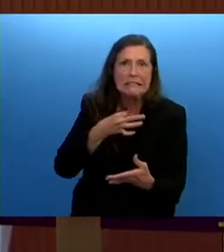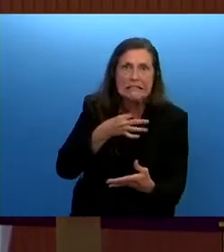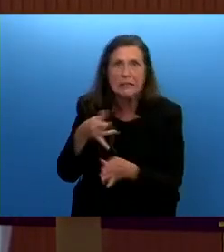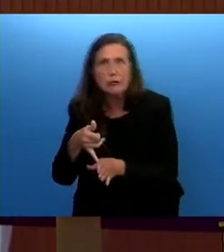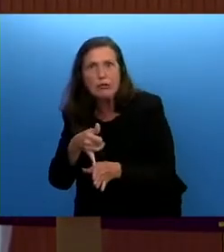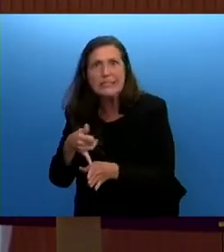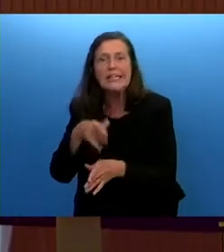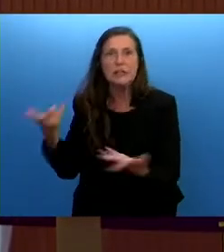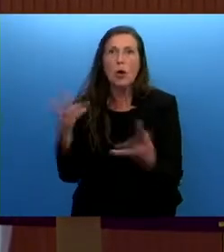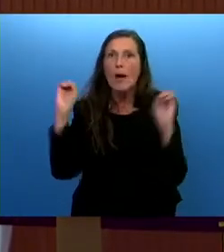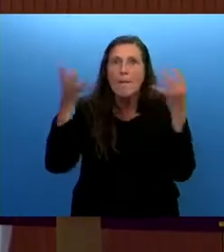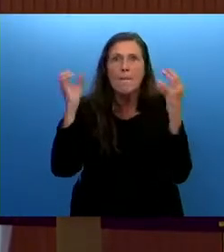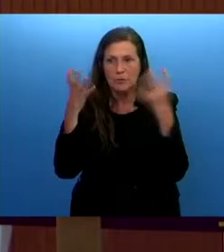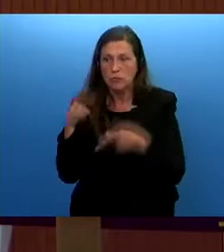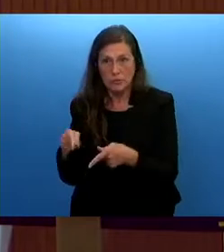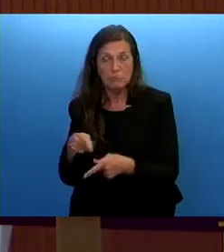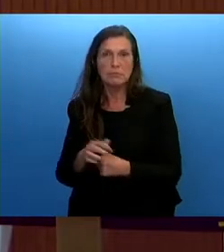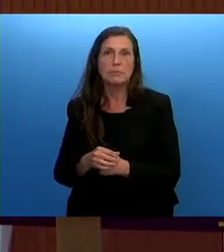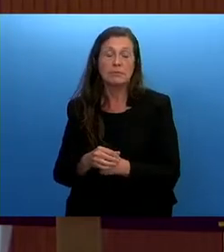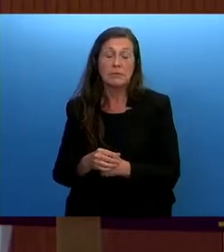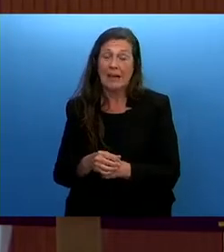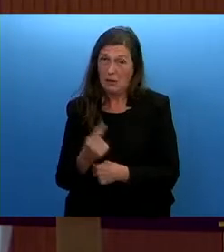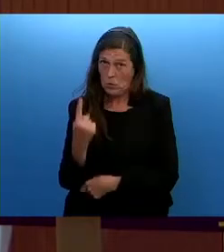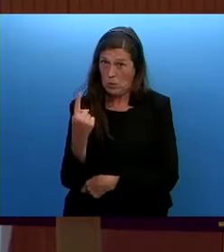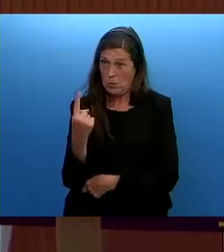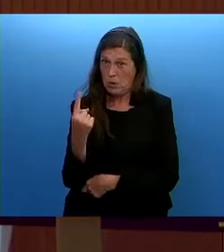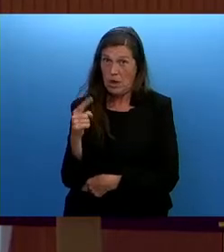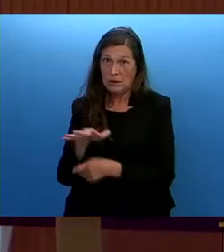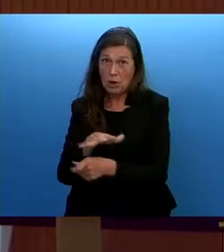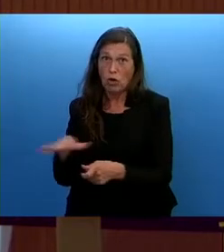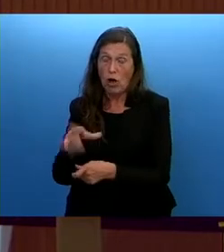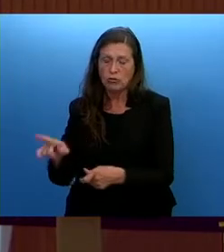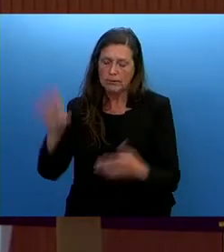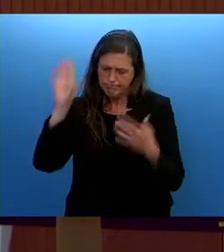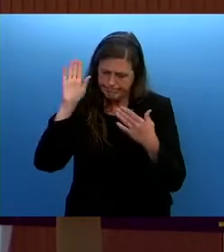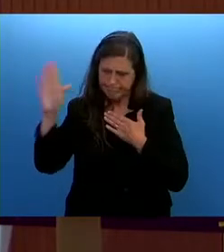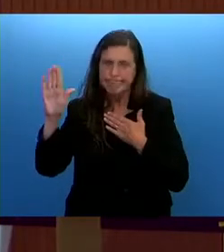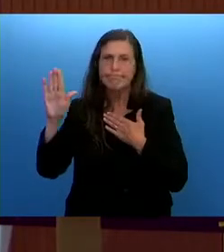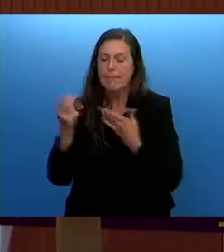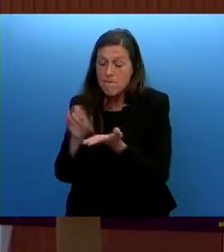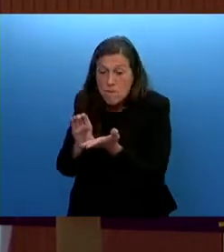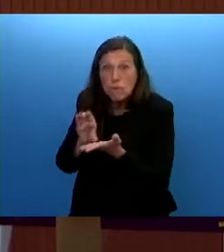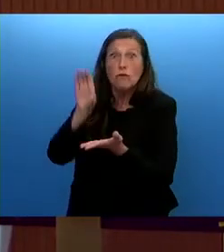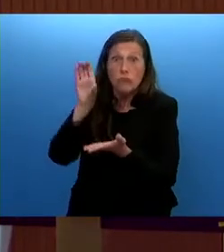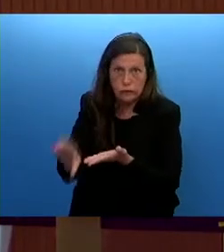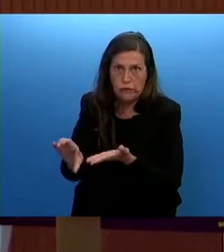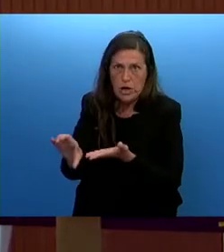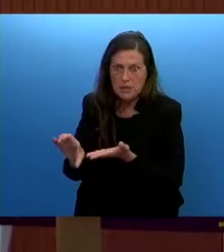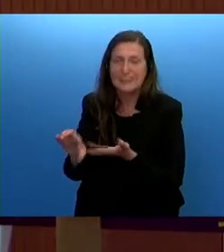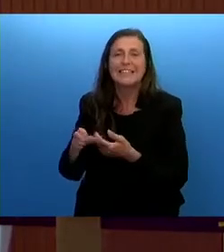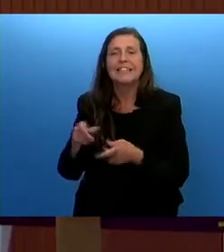emergencies. And lastly, only 1 single country committed funding for disability inclusive civil